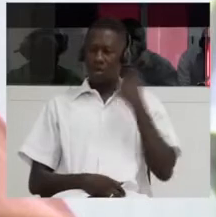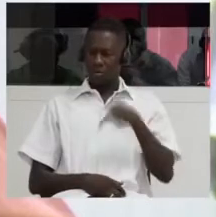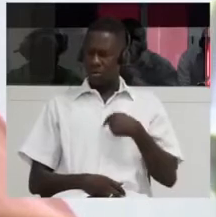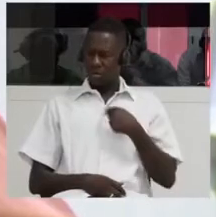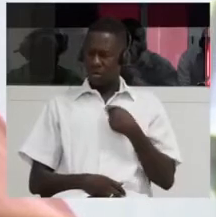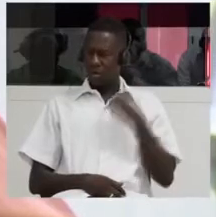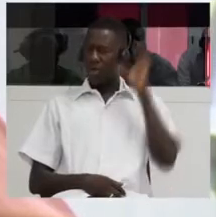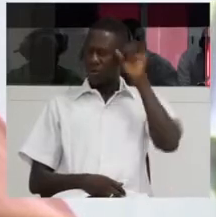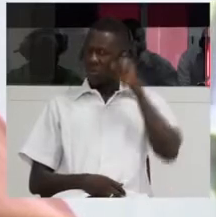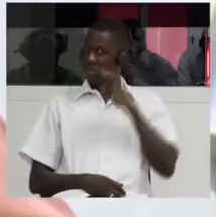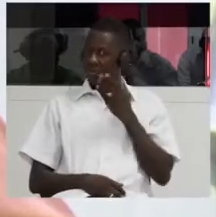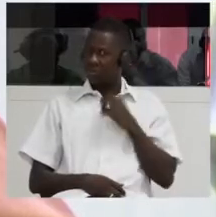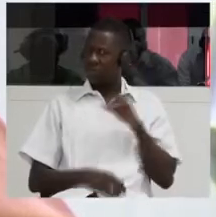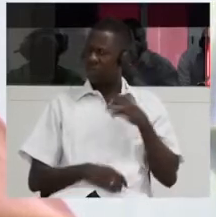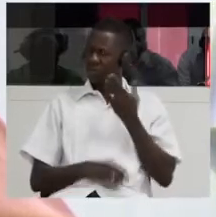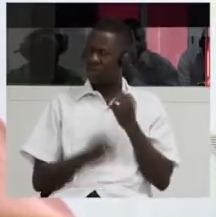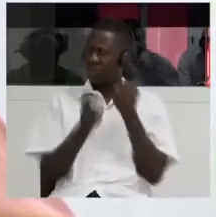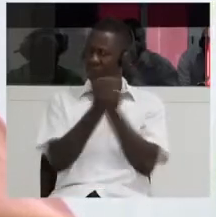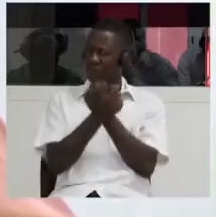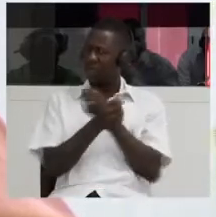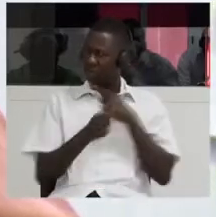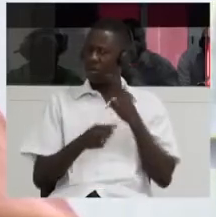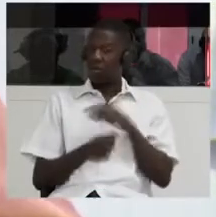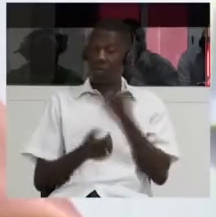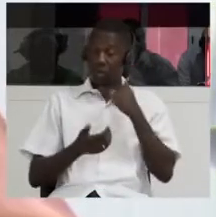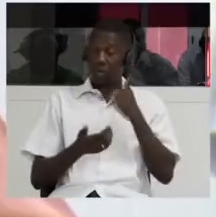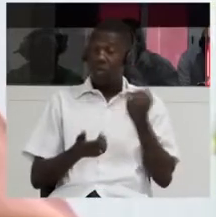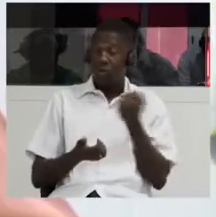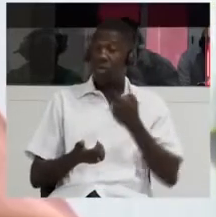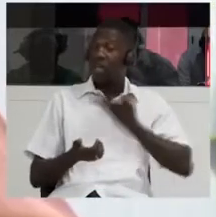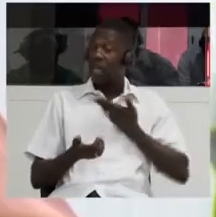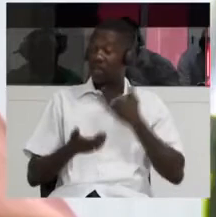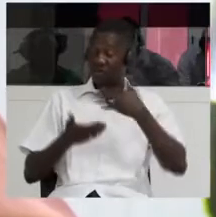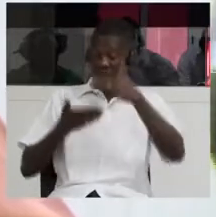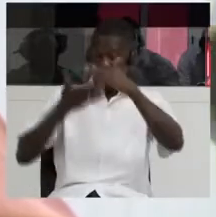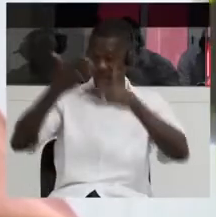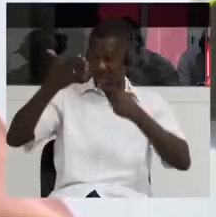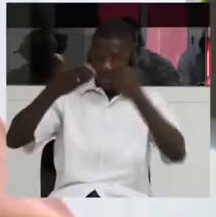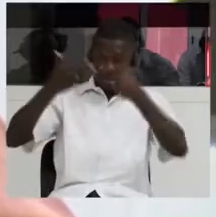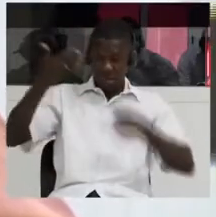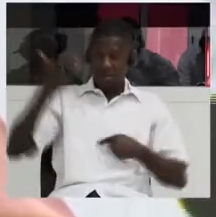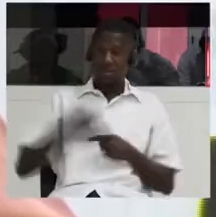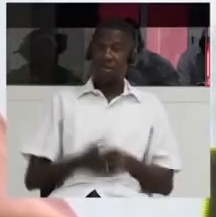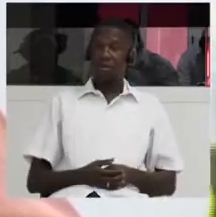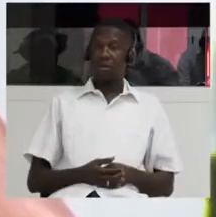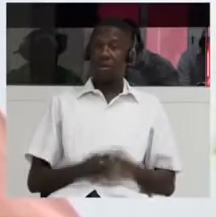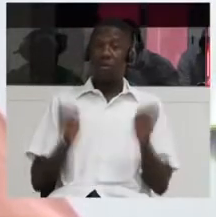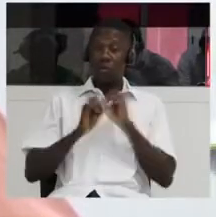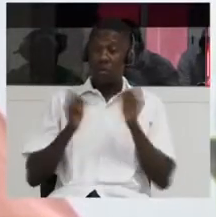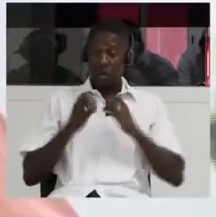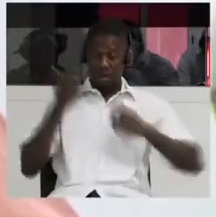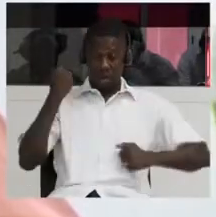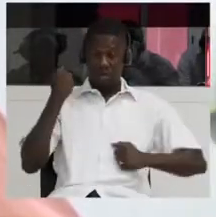maybe we will be arrested the following day. They have their list. Without arms, meaning some people will be more stronger than